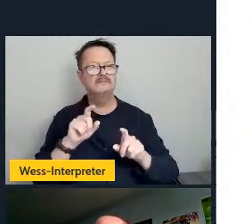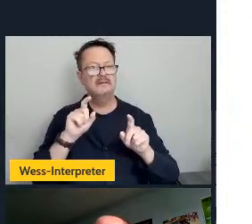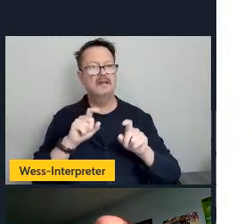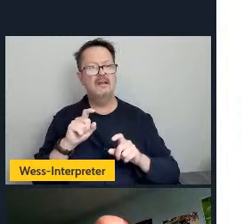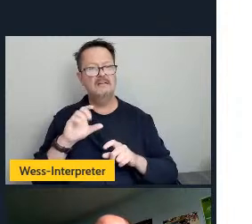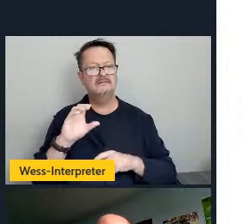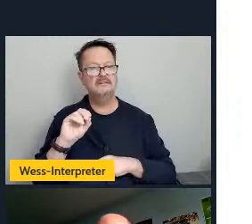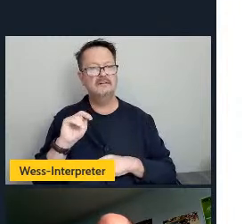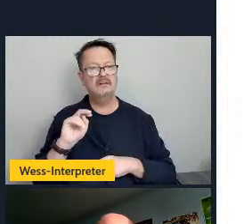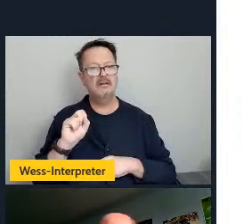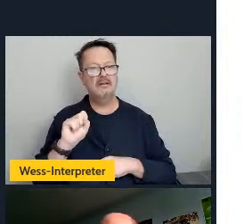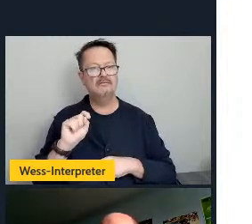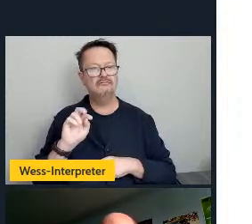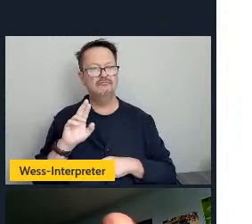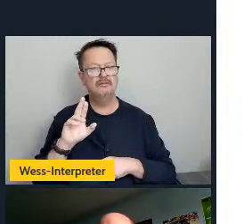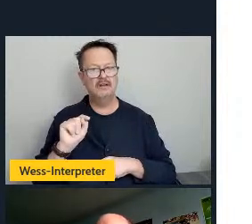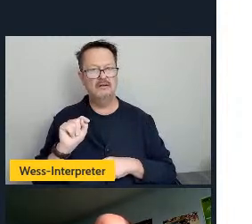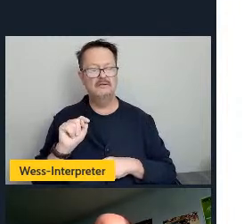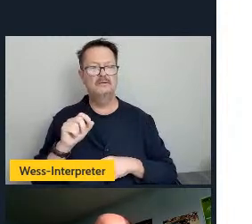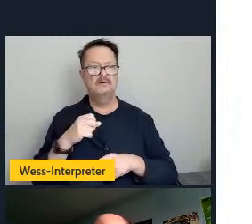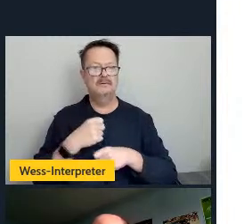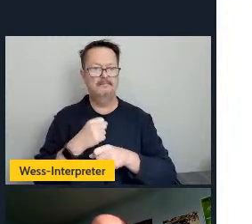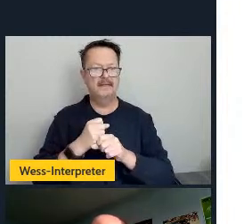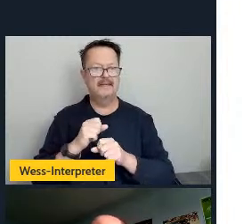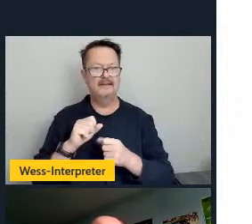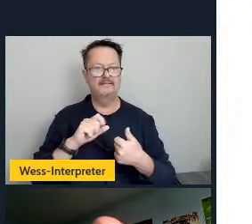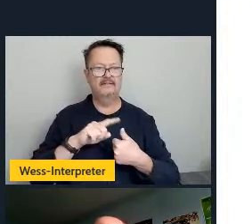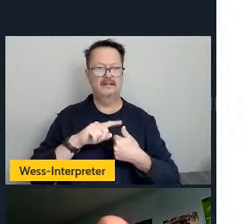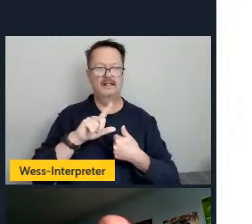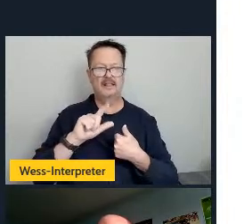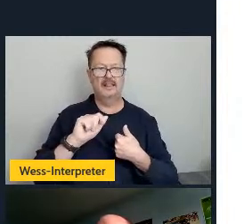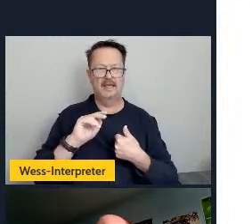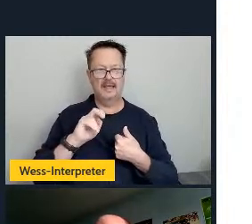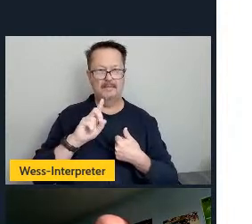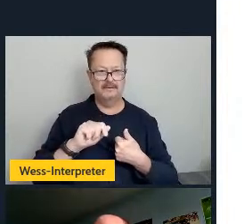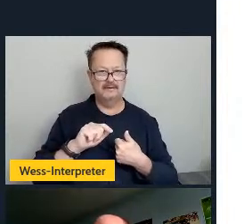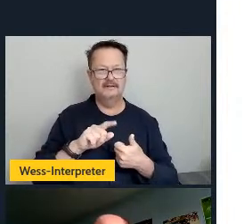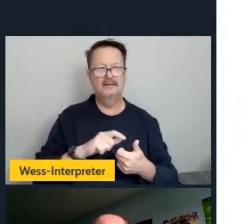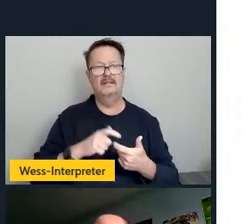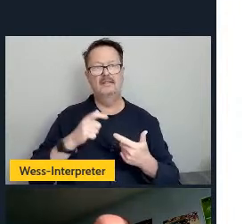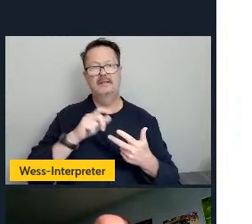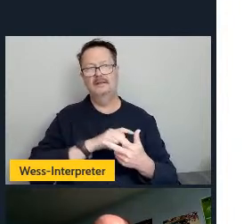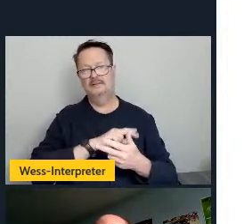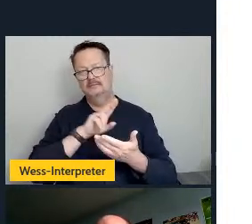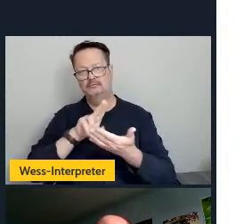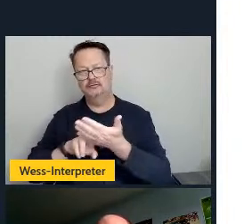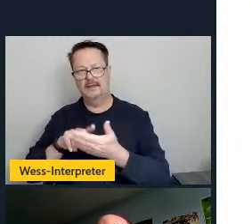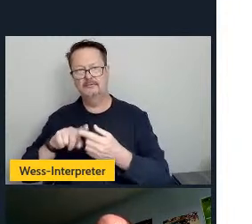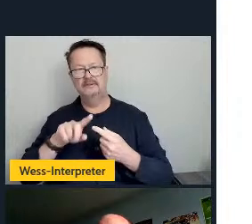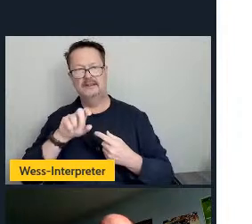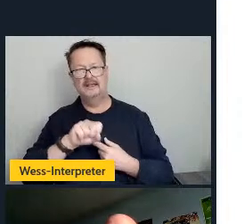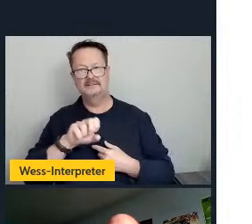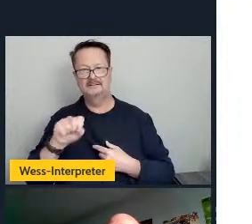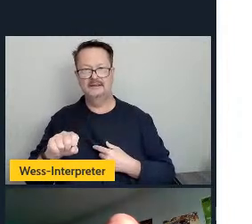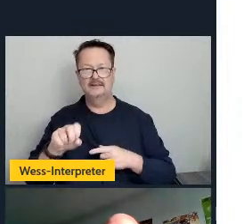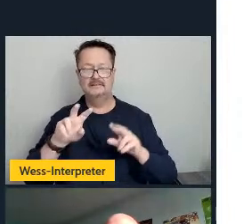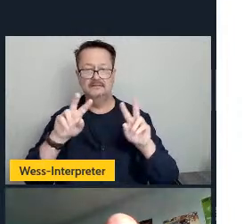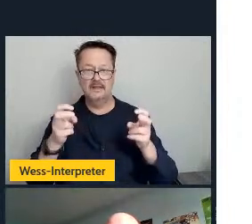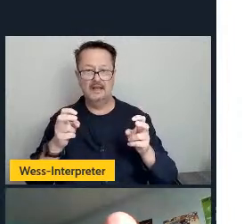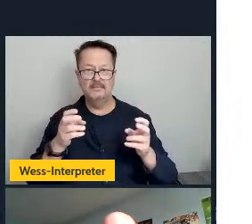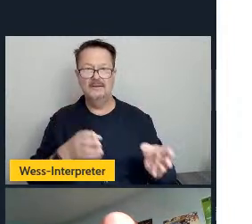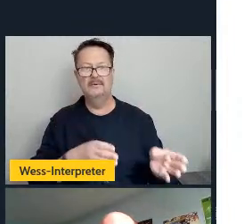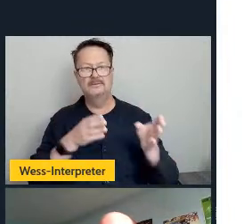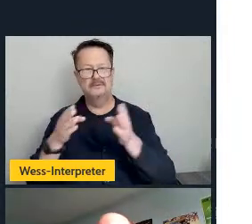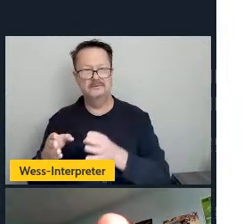construct which is made up of a Lambda function, which subscribes to an SNS topic, which receives